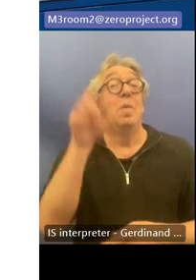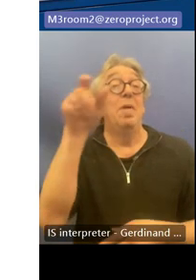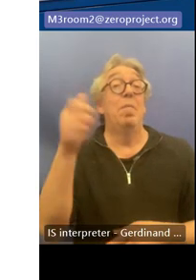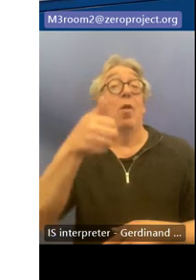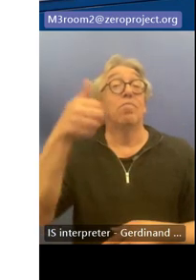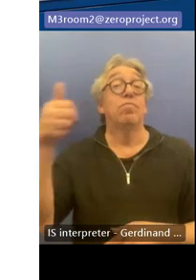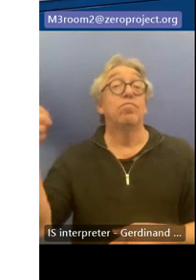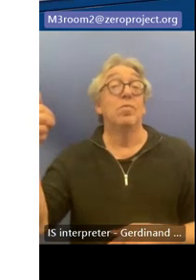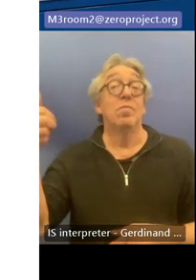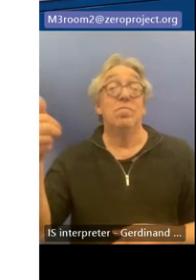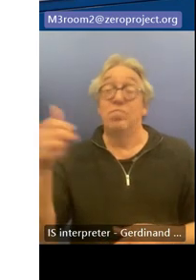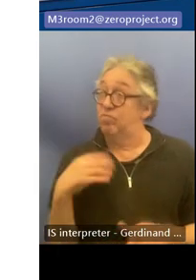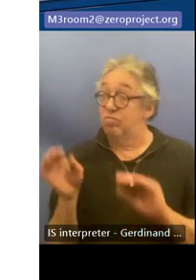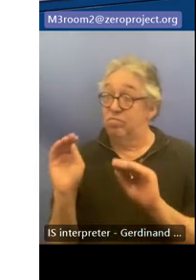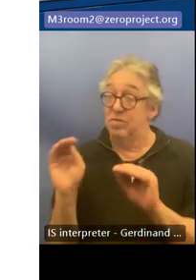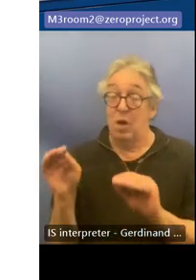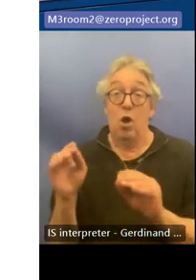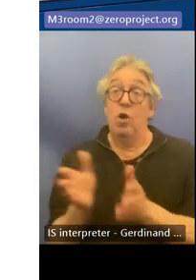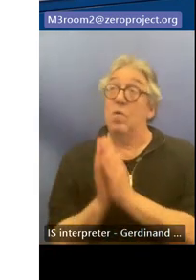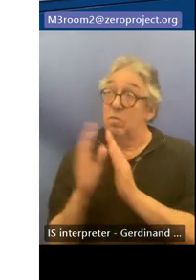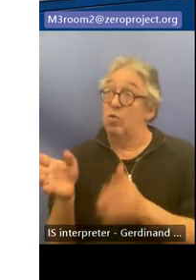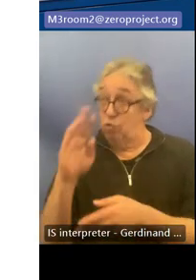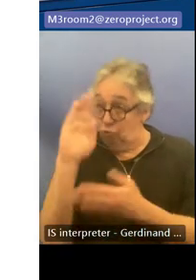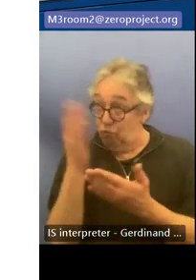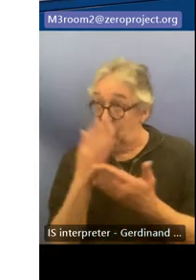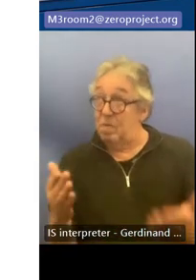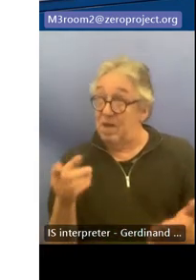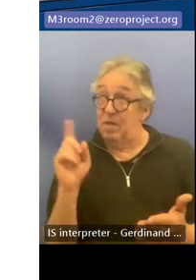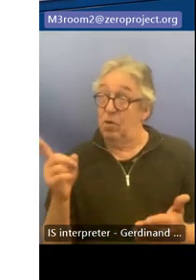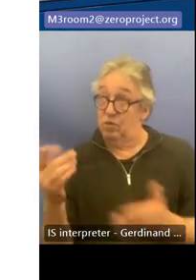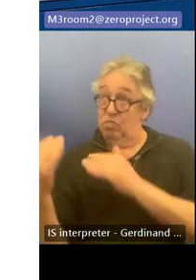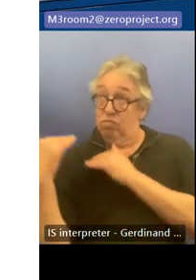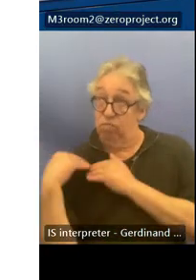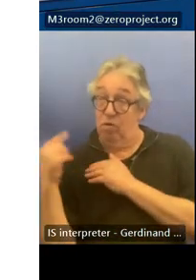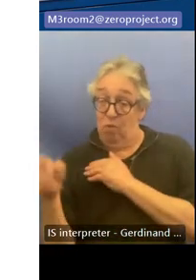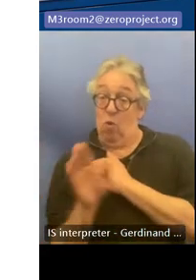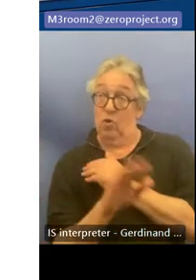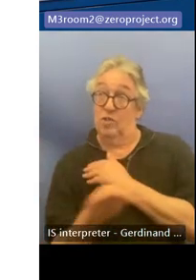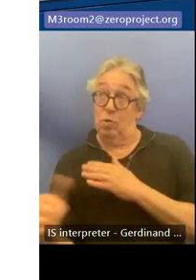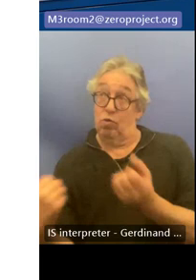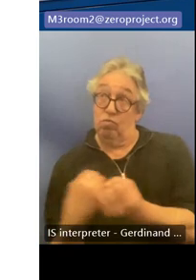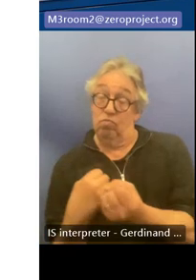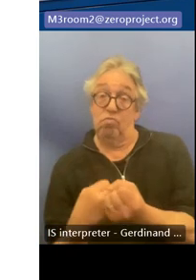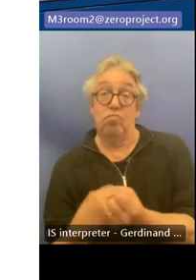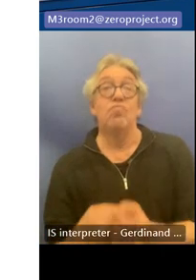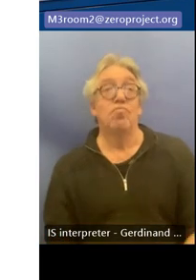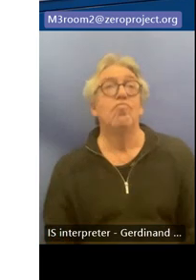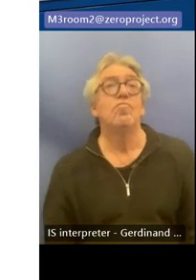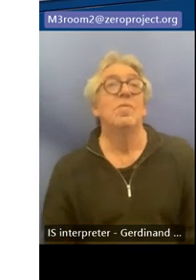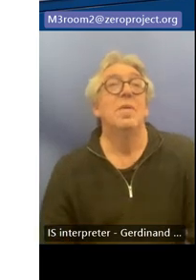can respect and they can have a responsibility to children. Can you go?